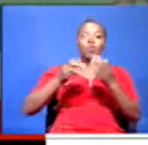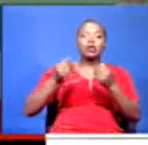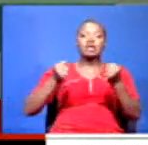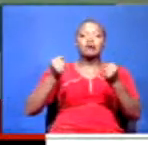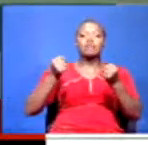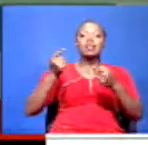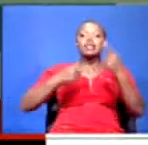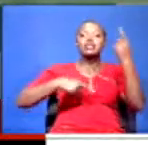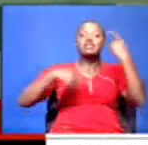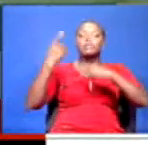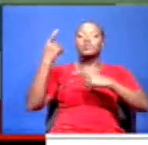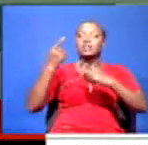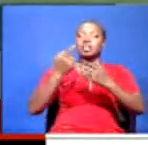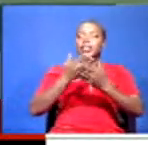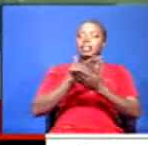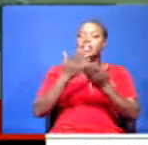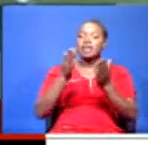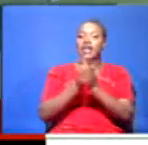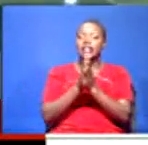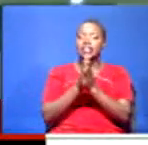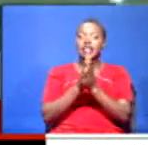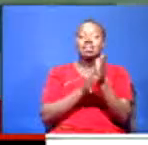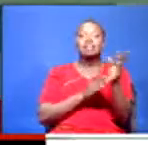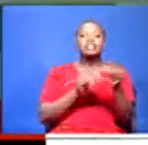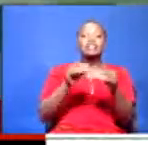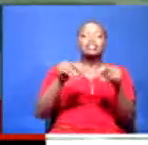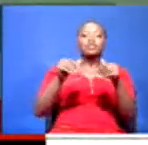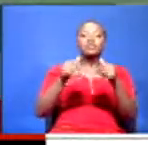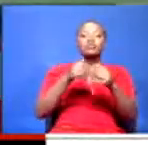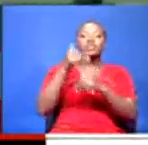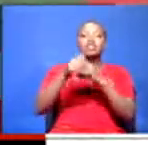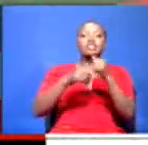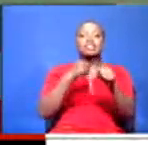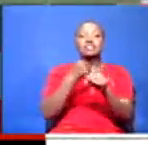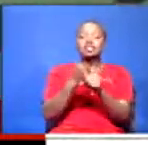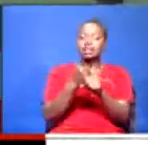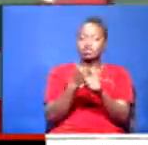the tournament earns direct qualification to next year's Rugby World Cup.